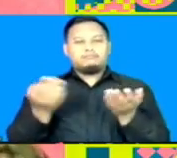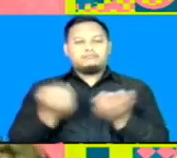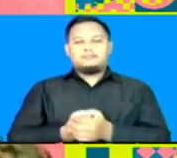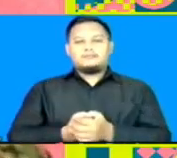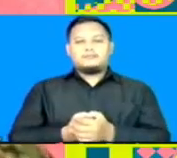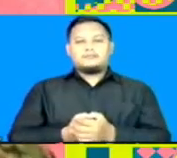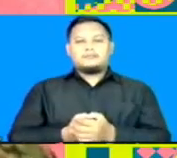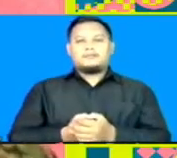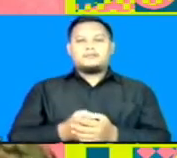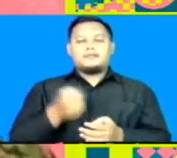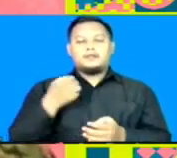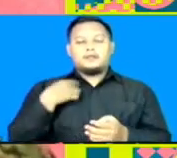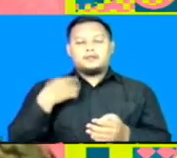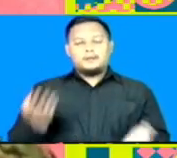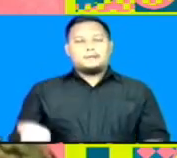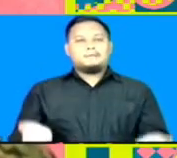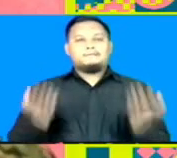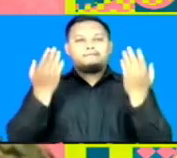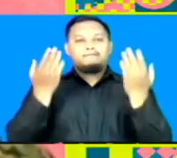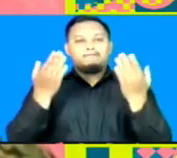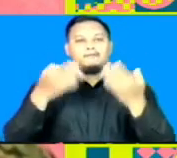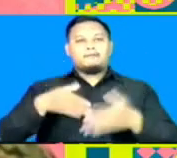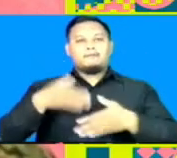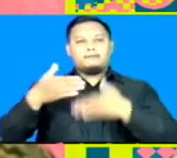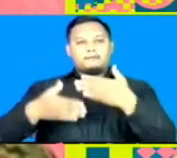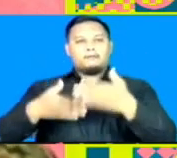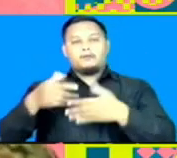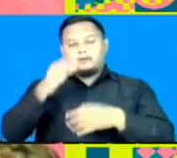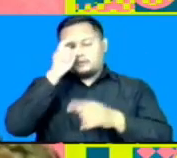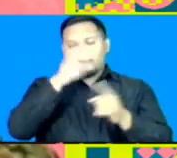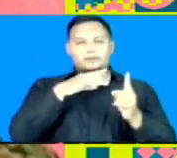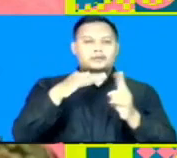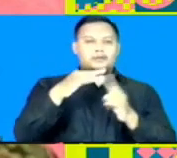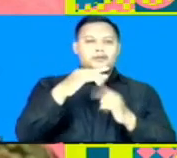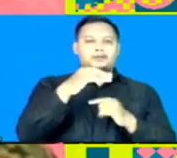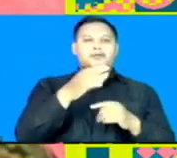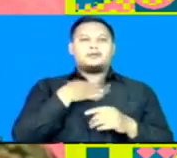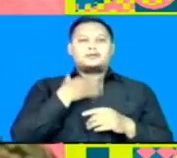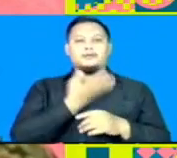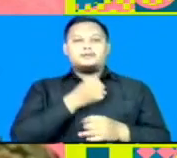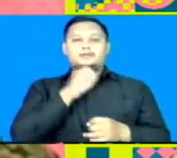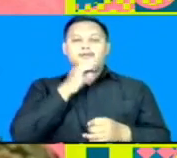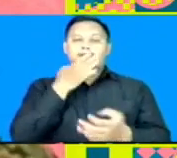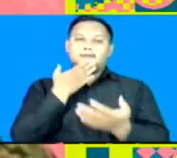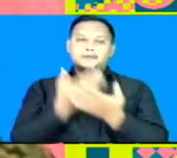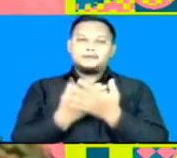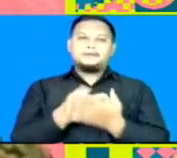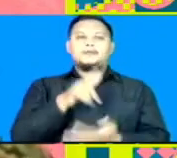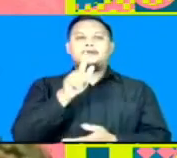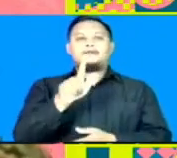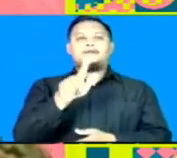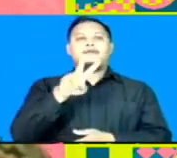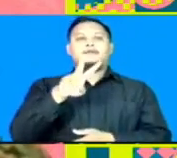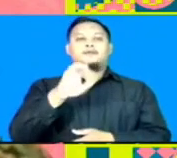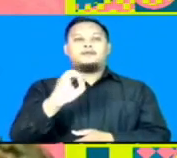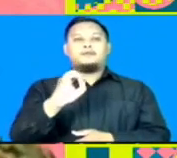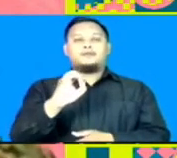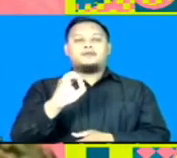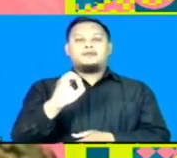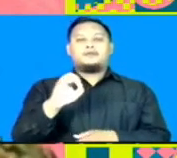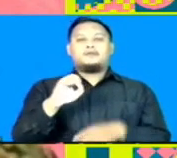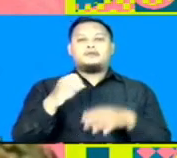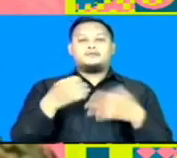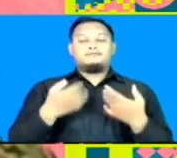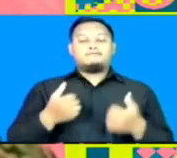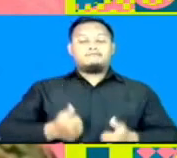Finally, I would like to congratulate the V20 for a very successful year and for their timely